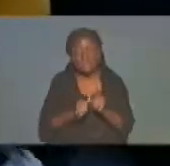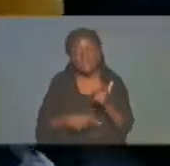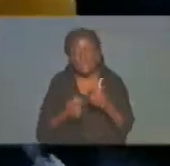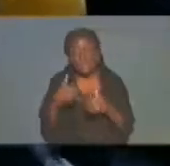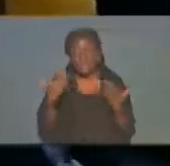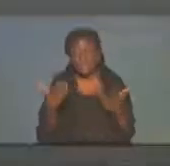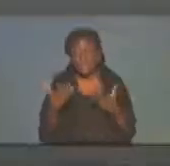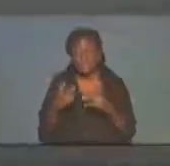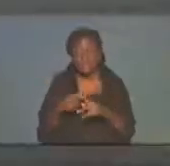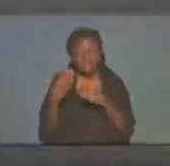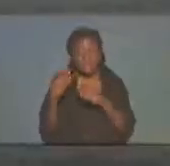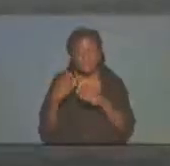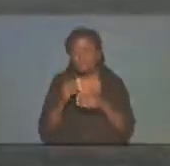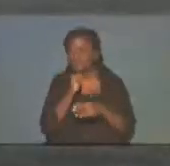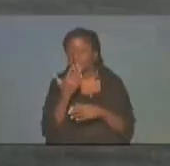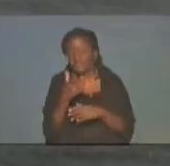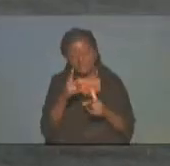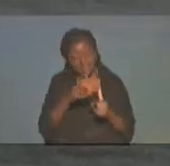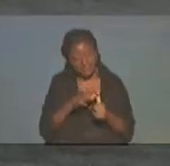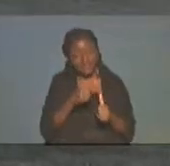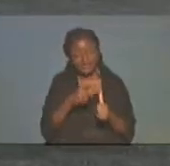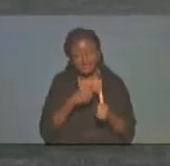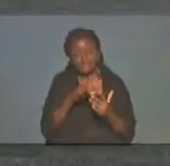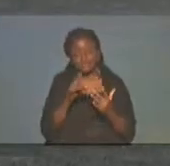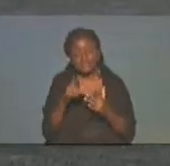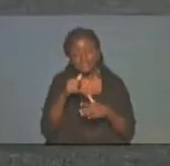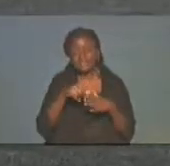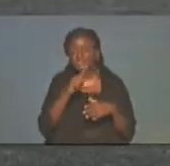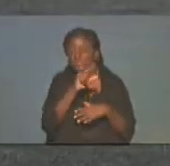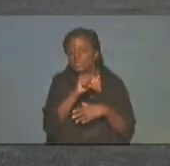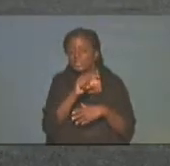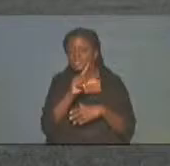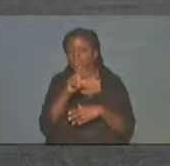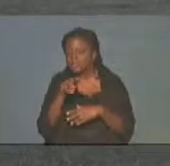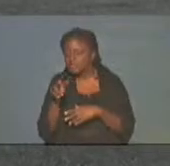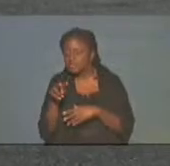first choice. In 2022 alone, a reported